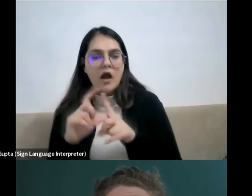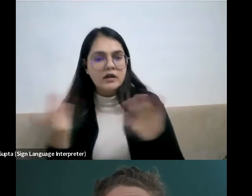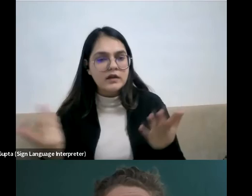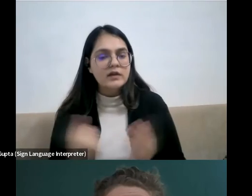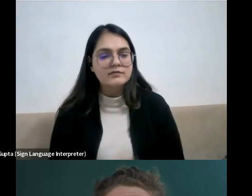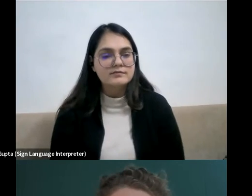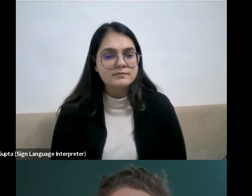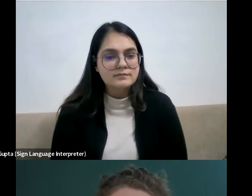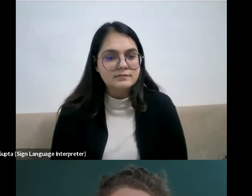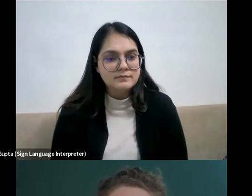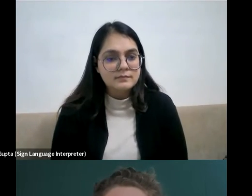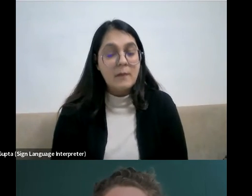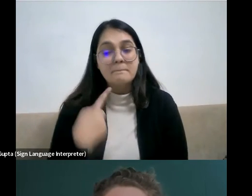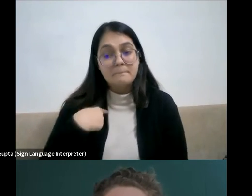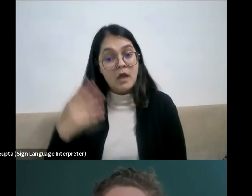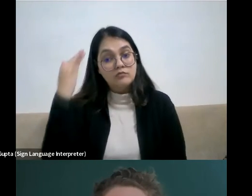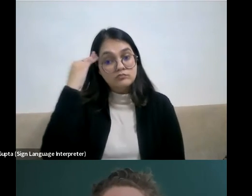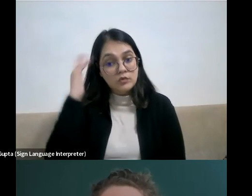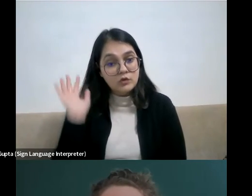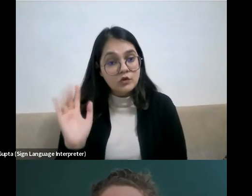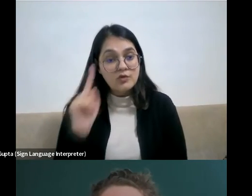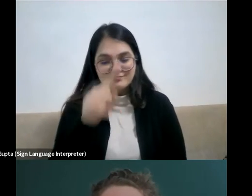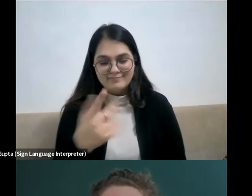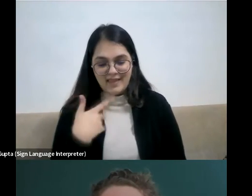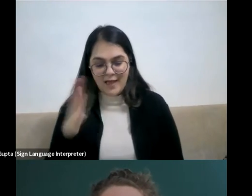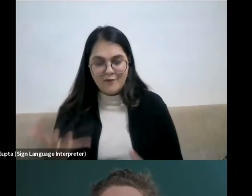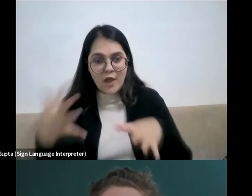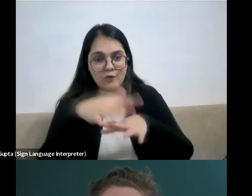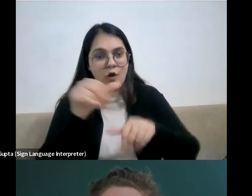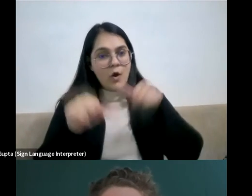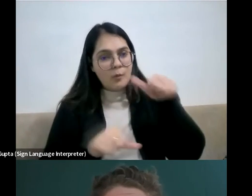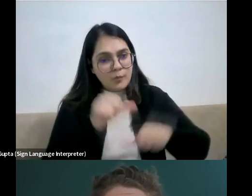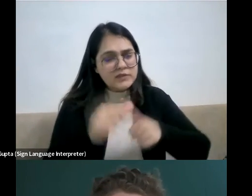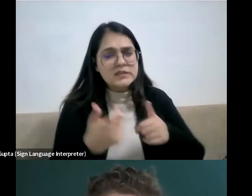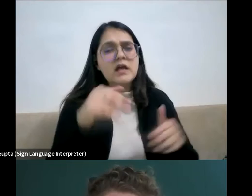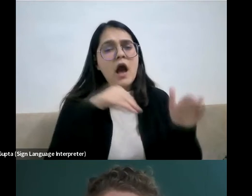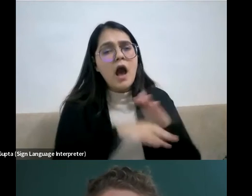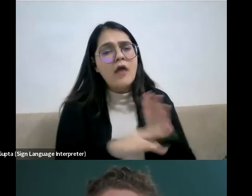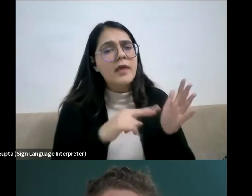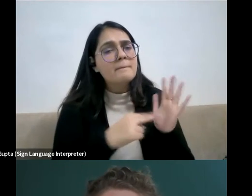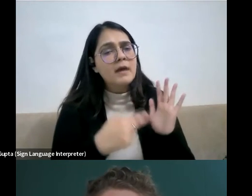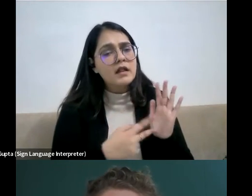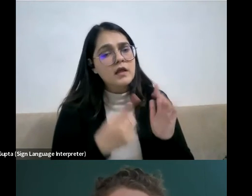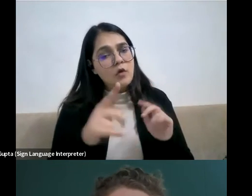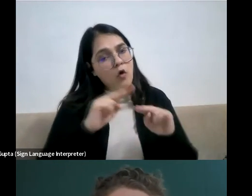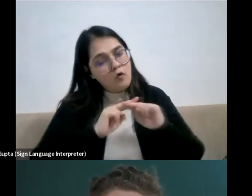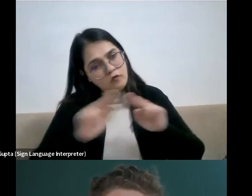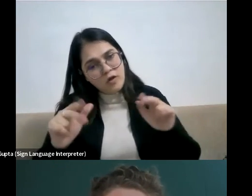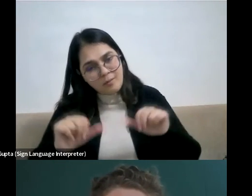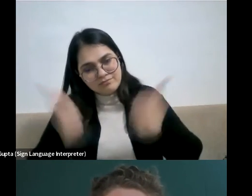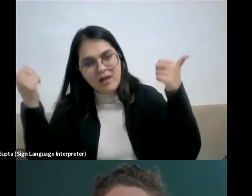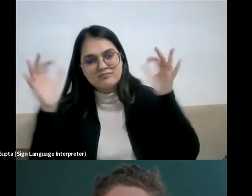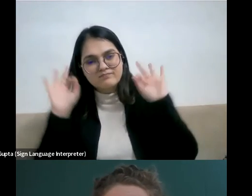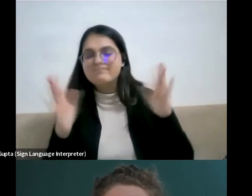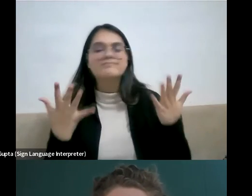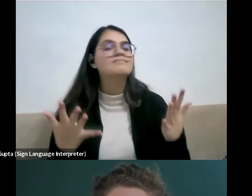also know that an inclusive process does not necessarily result in an inclusive outcome. And so